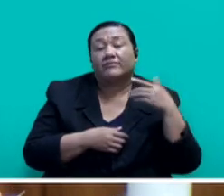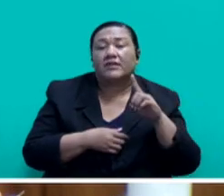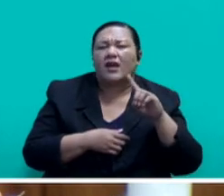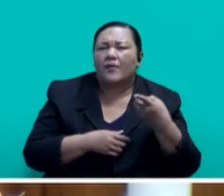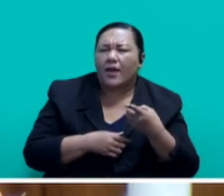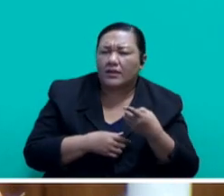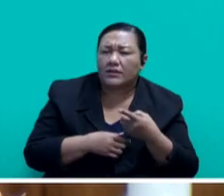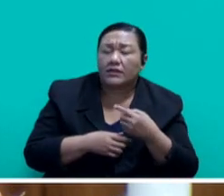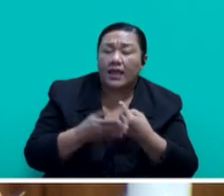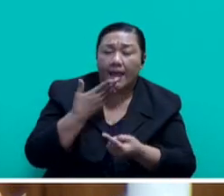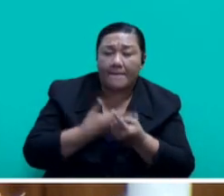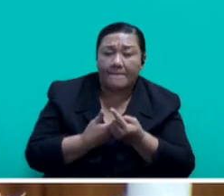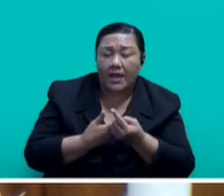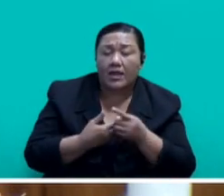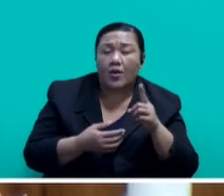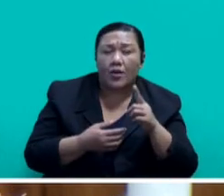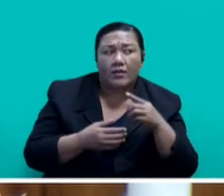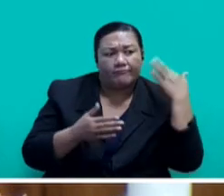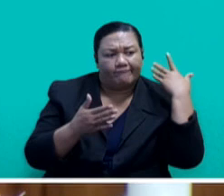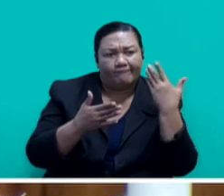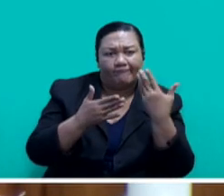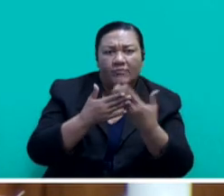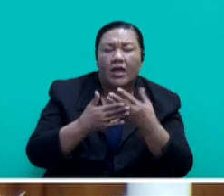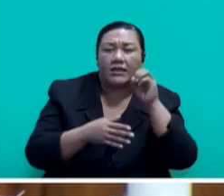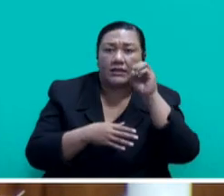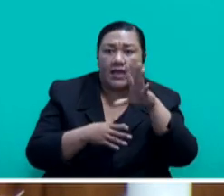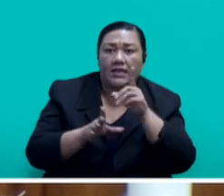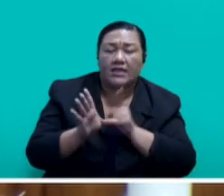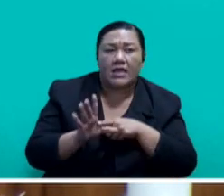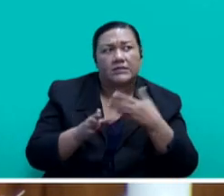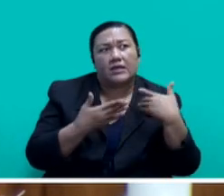drastically to curtail, in the past decade, to curtail the rights of